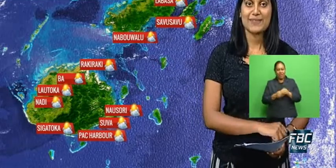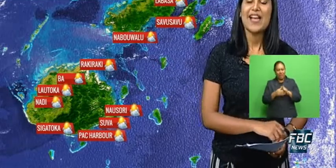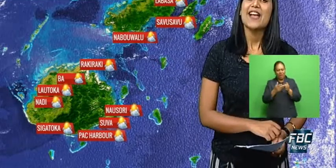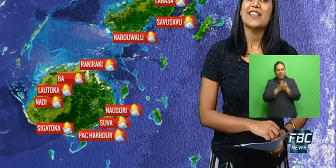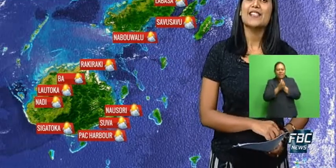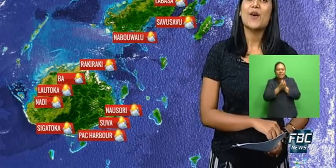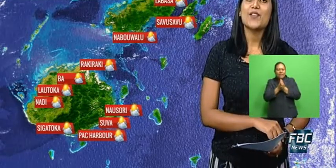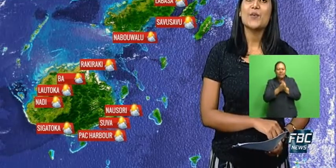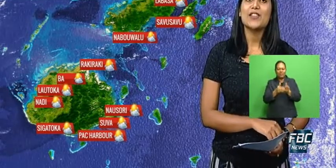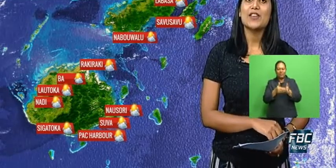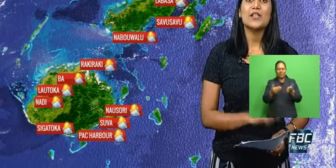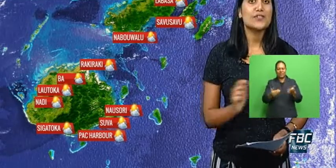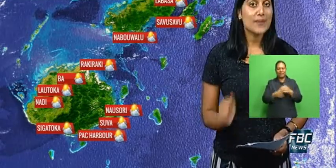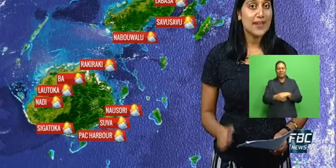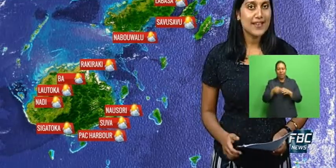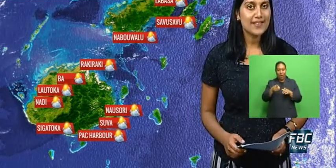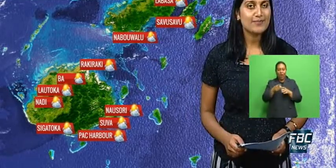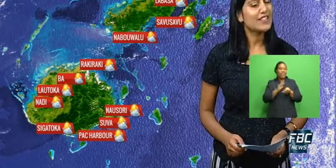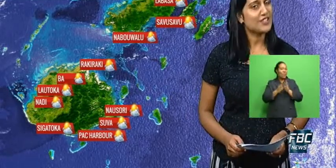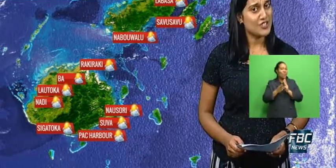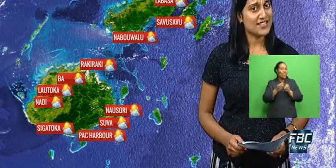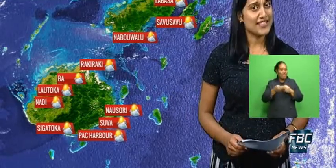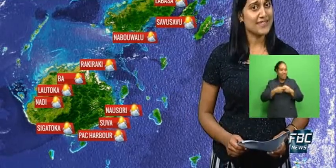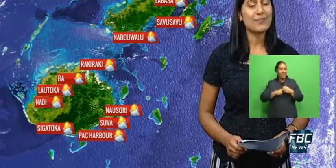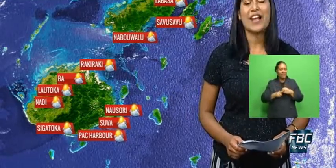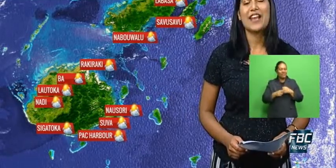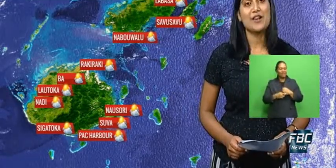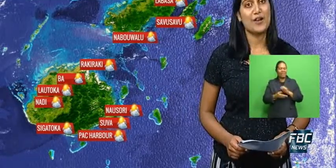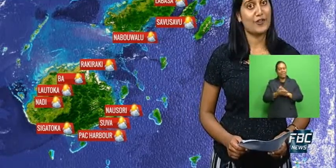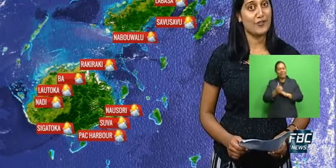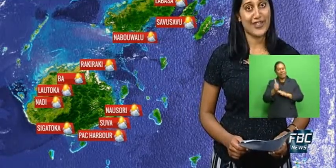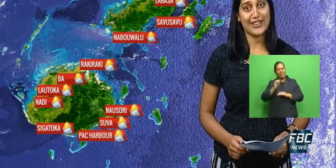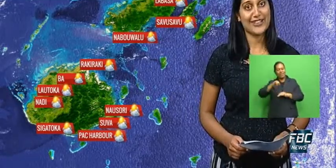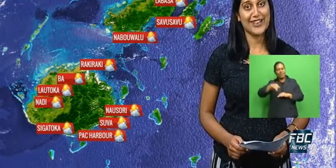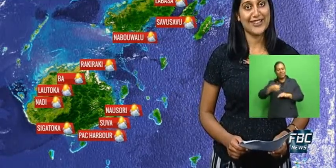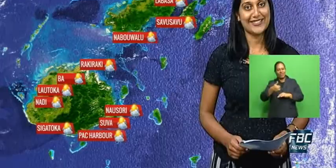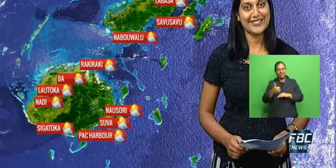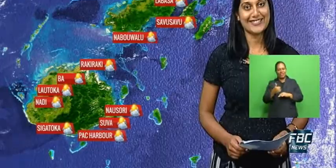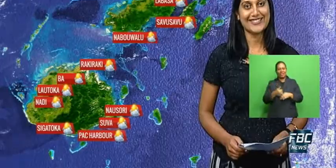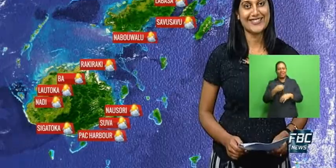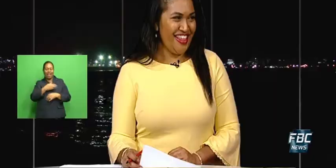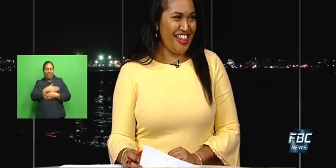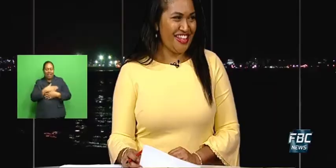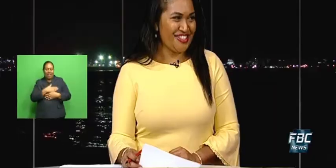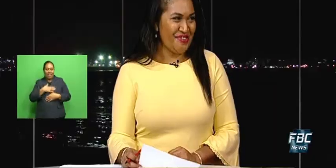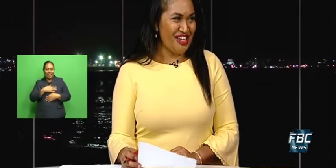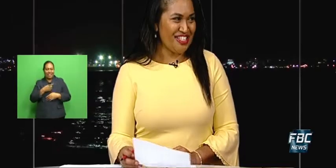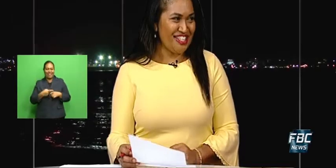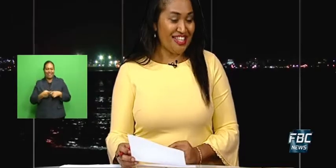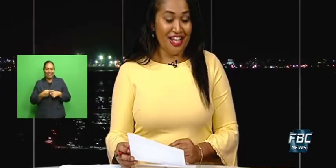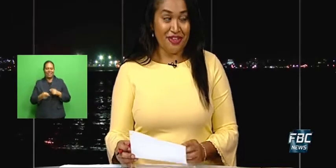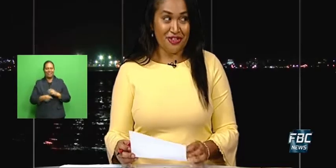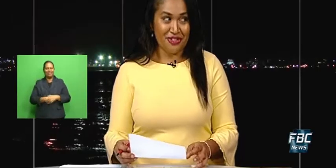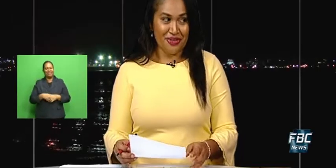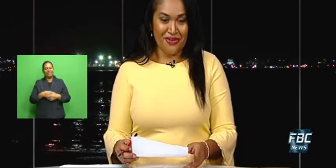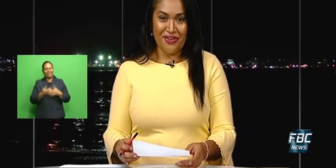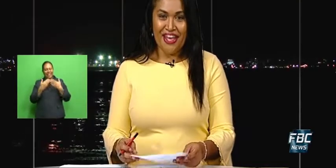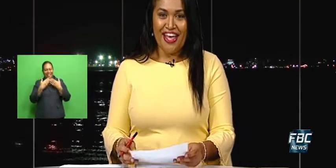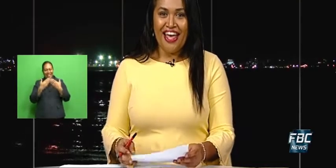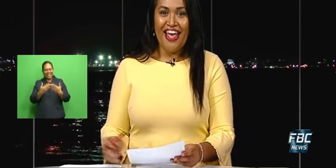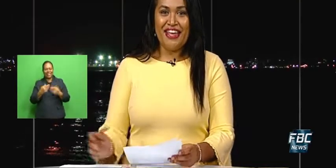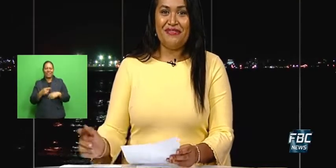that. That's all the weather news from here. Jackie, I love that color. Thanks so much, Angie. I love it